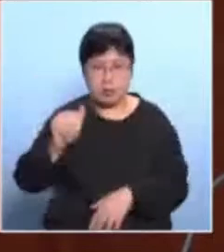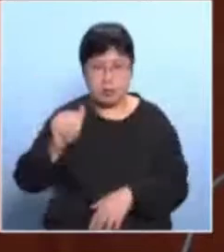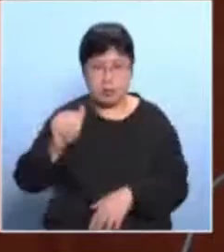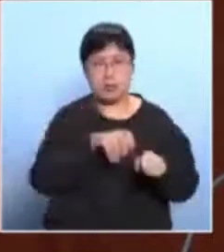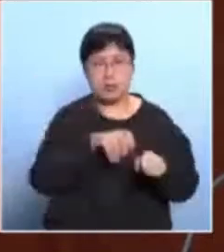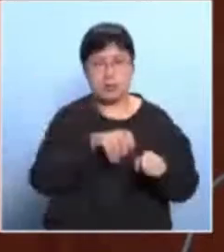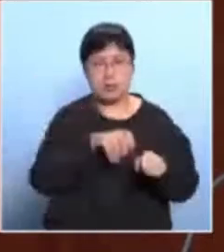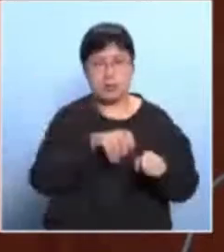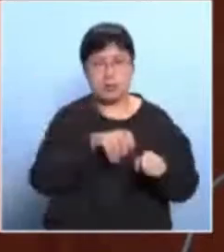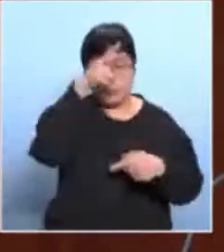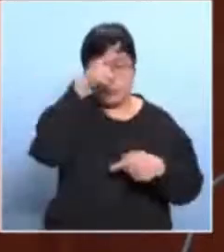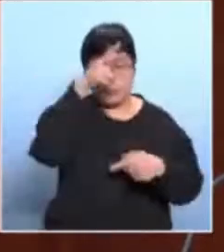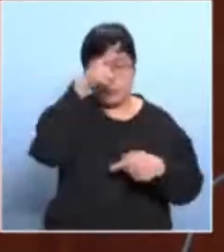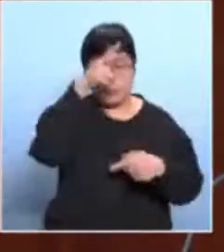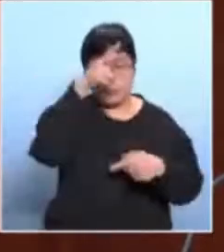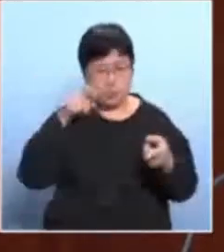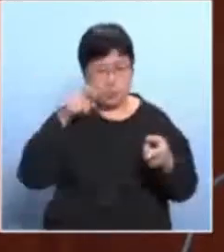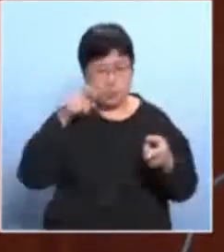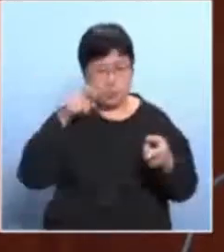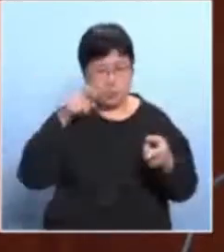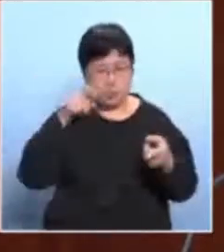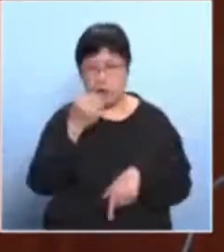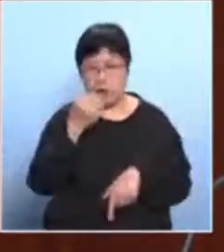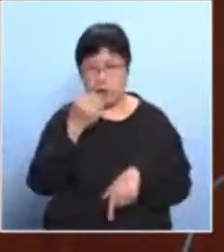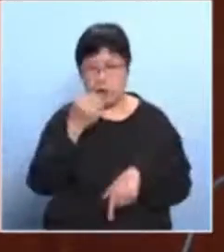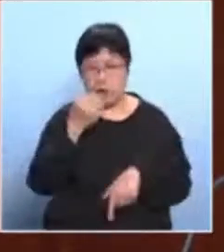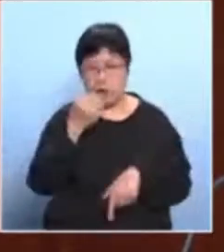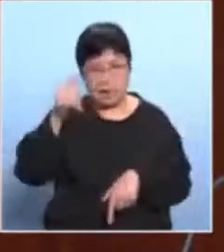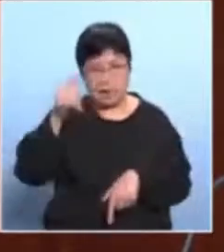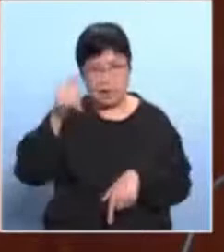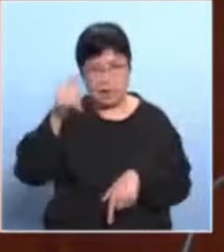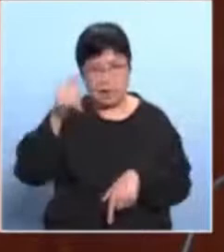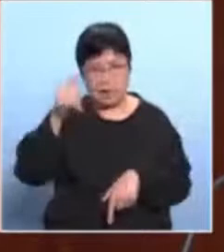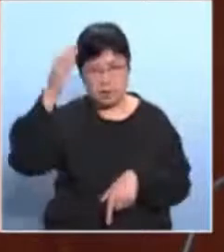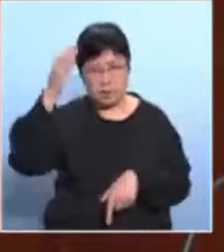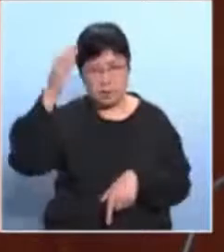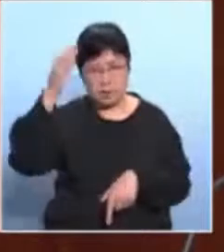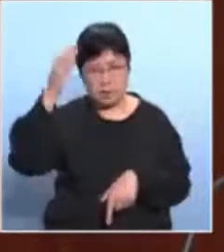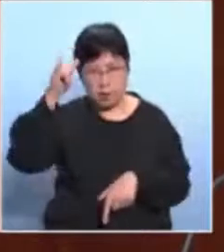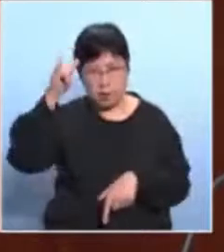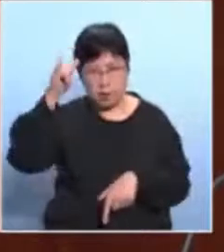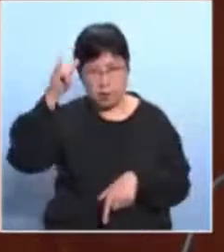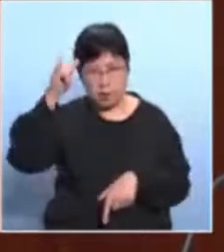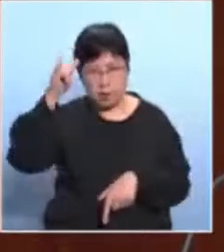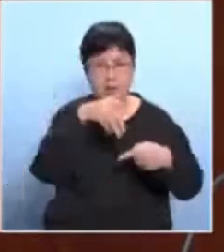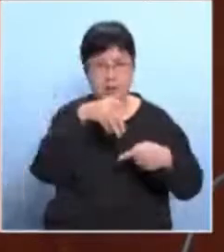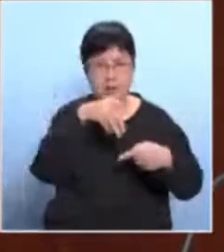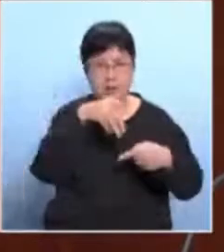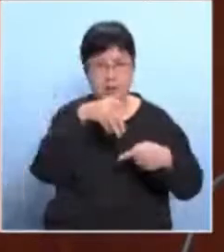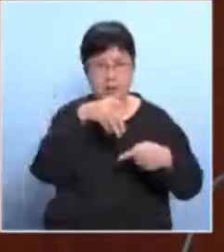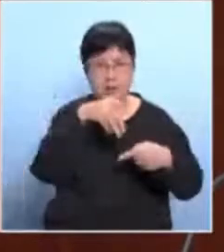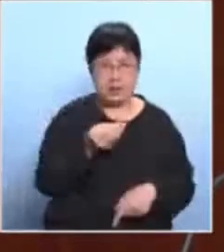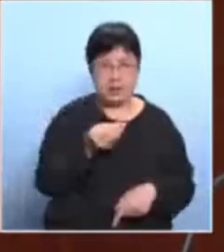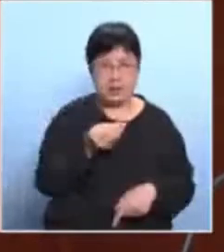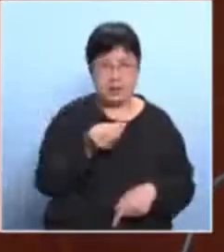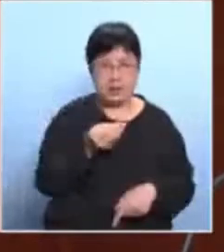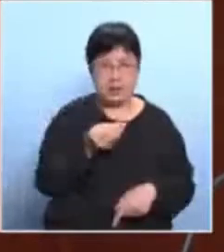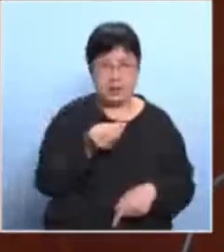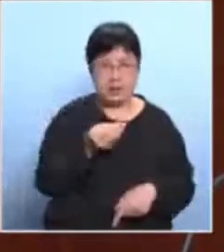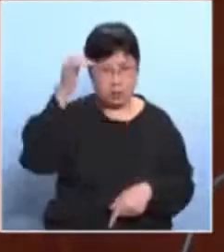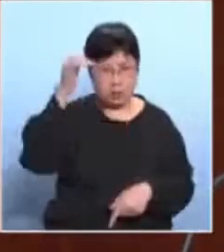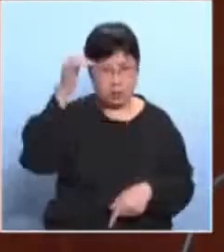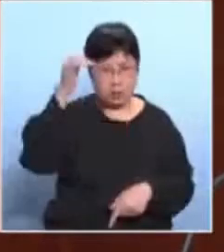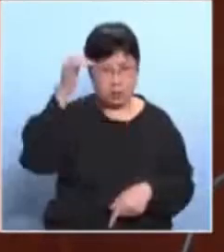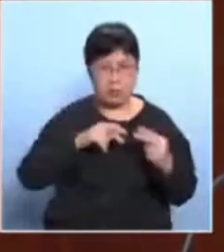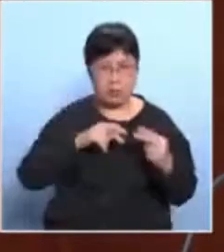Shenzhen municipal government the feasibility of developing a cultural tourism zone in Shuttlecock on the Hong Kong side and Shuttlejiao on